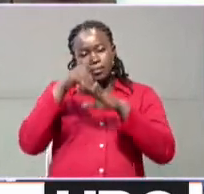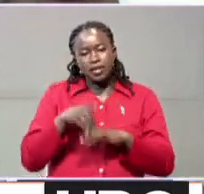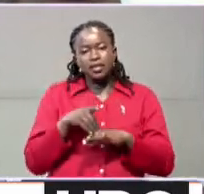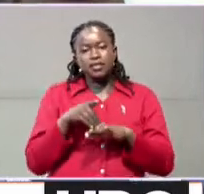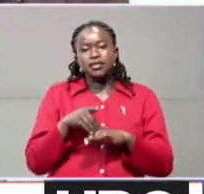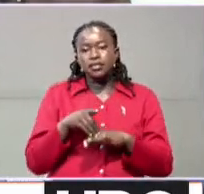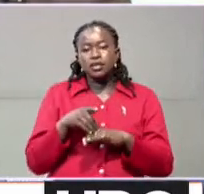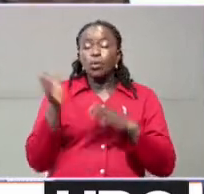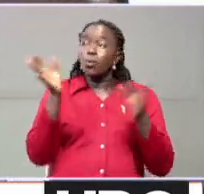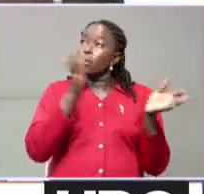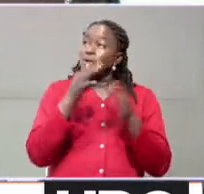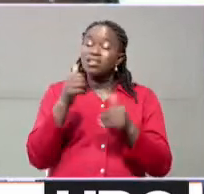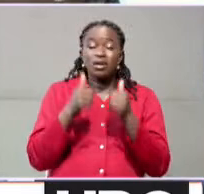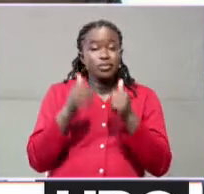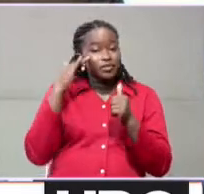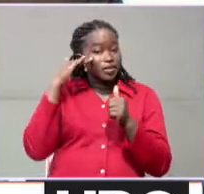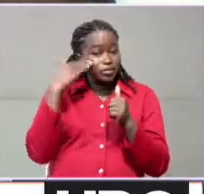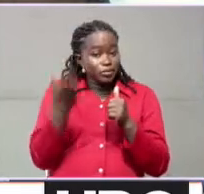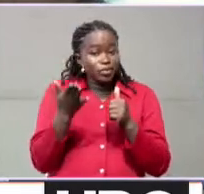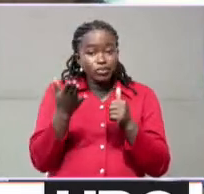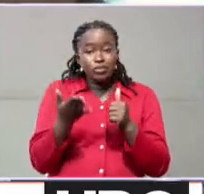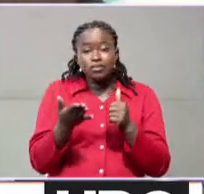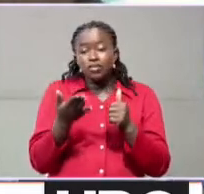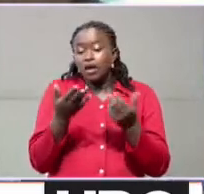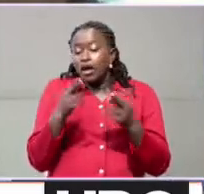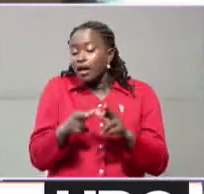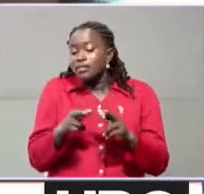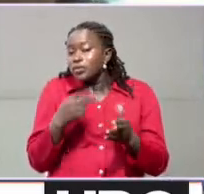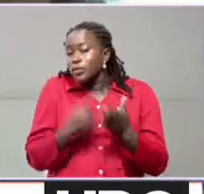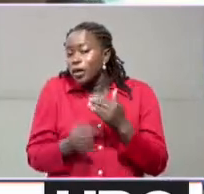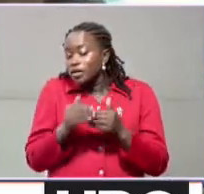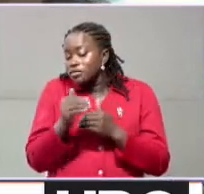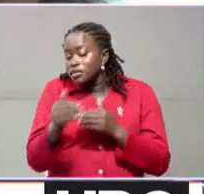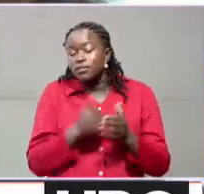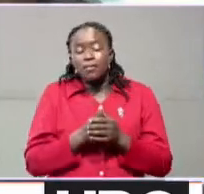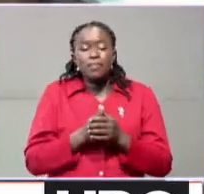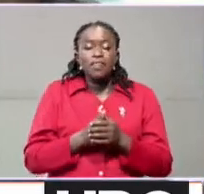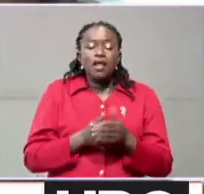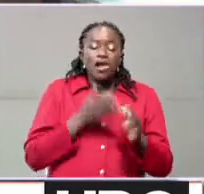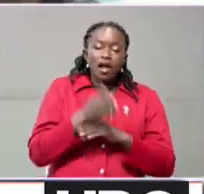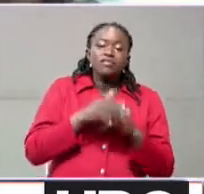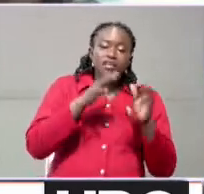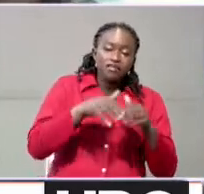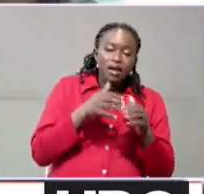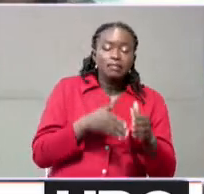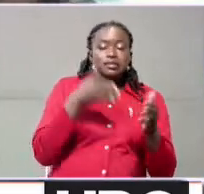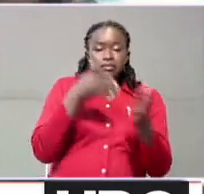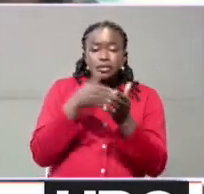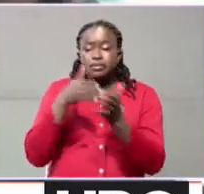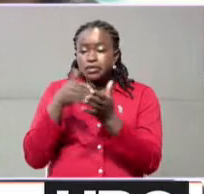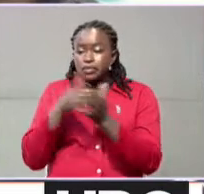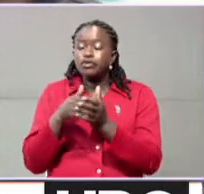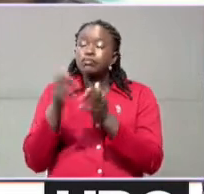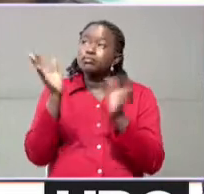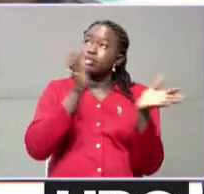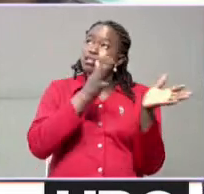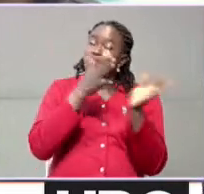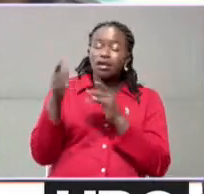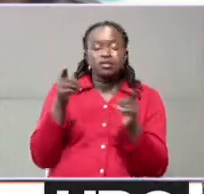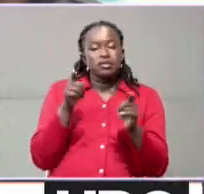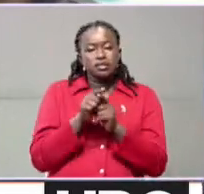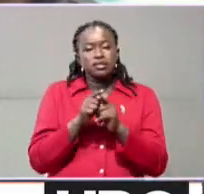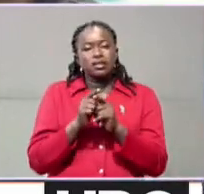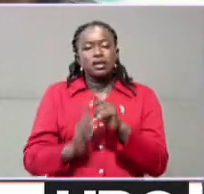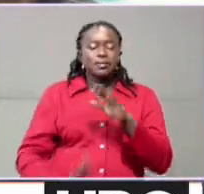unpredictable weather patterns as such farmers face harsh effects of climate change which limits